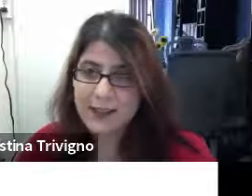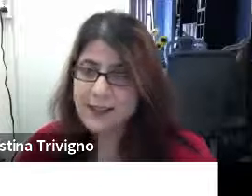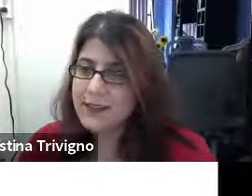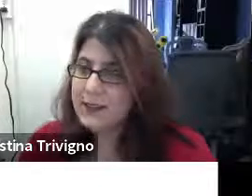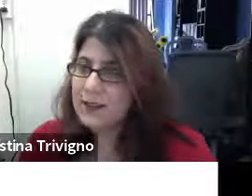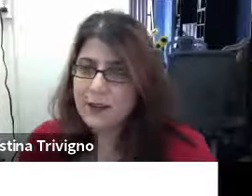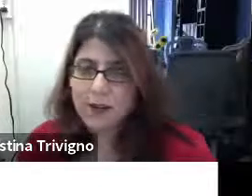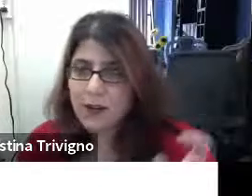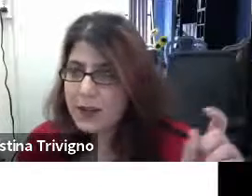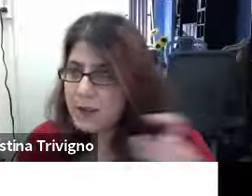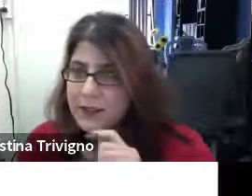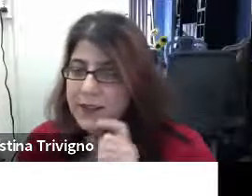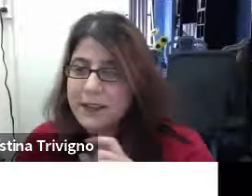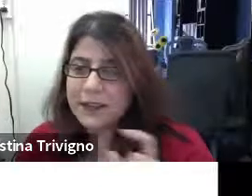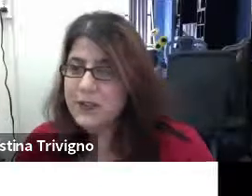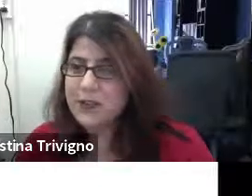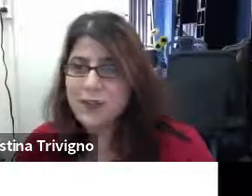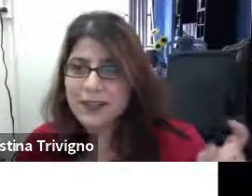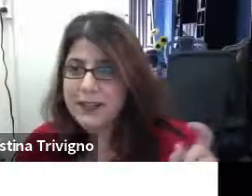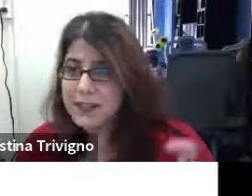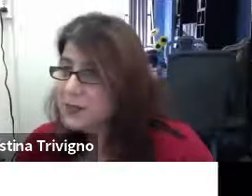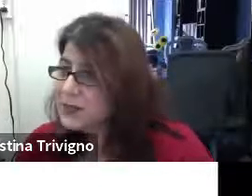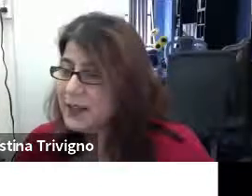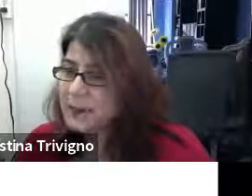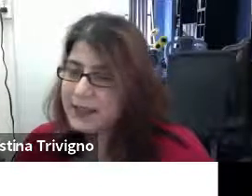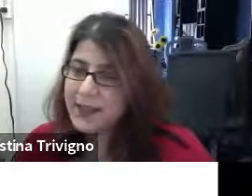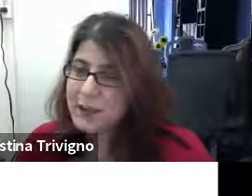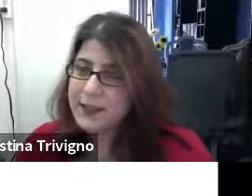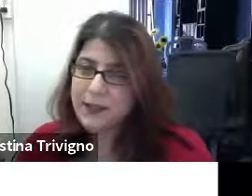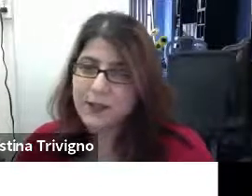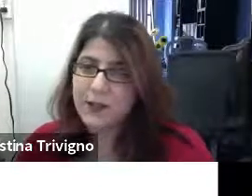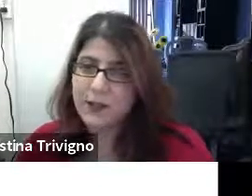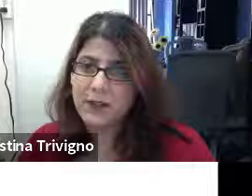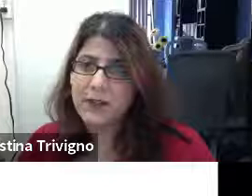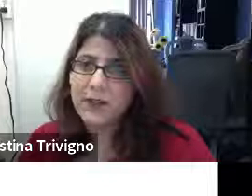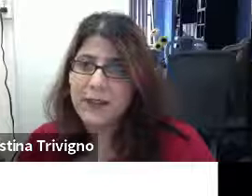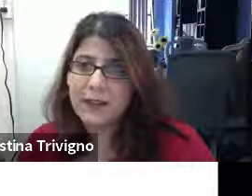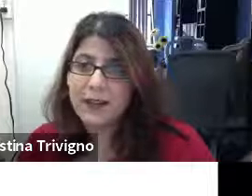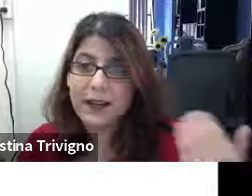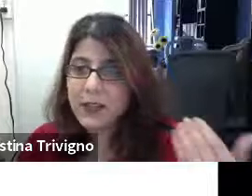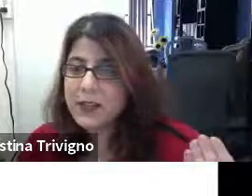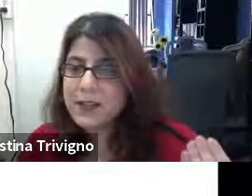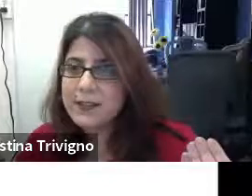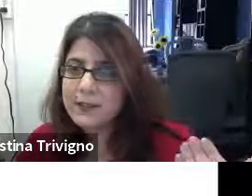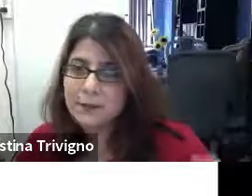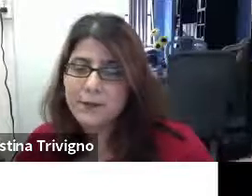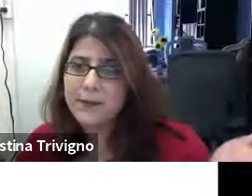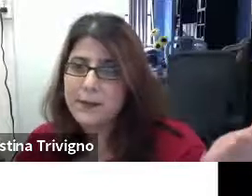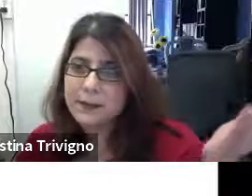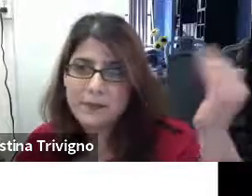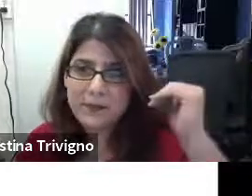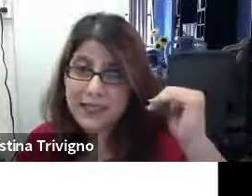It has every little thing that you should do and tips on how to make it happen. And there are hierarchies